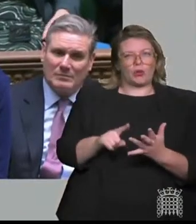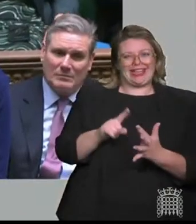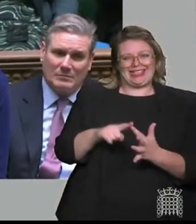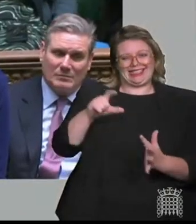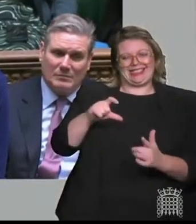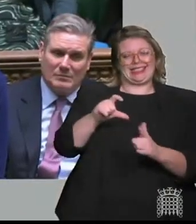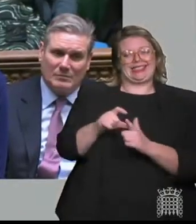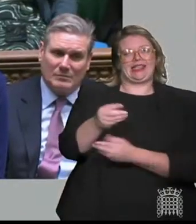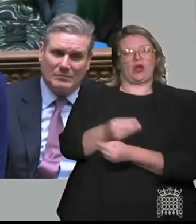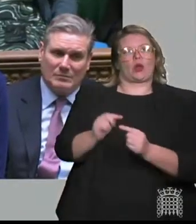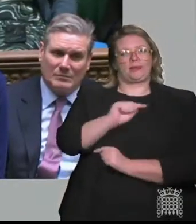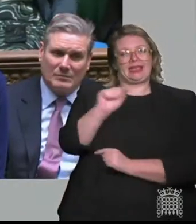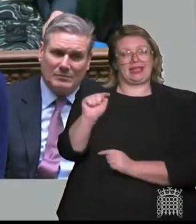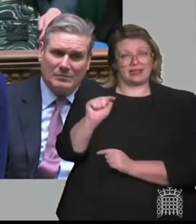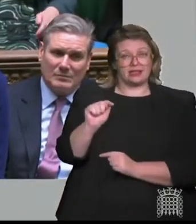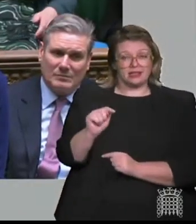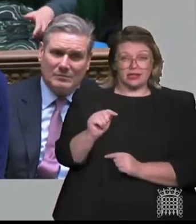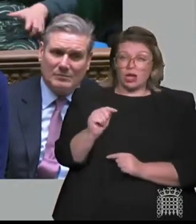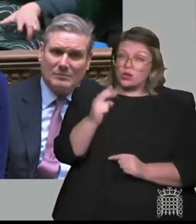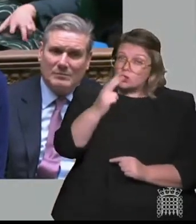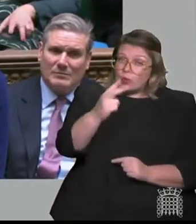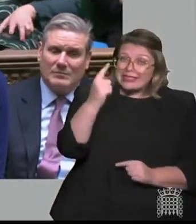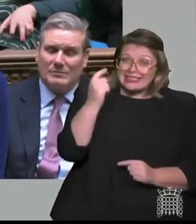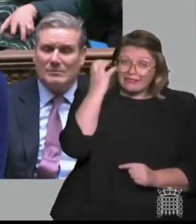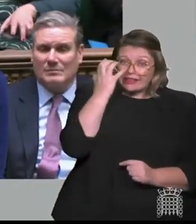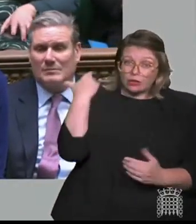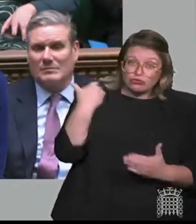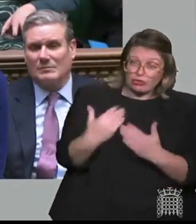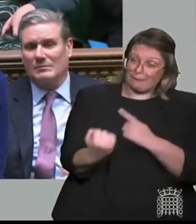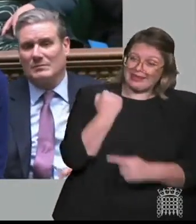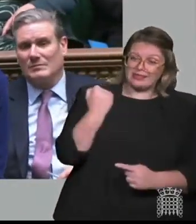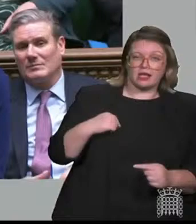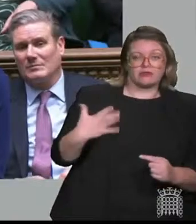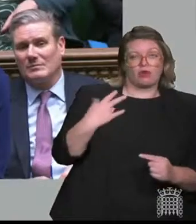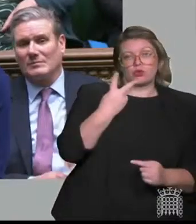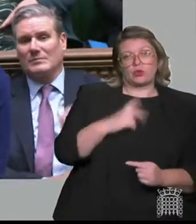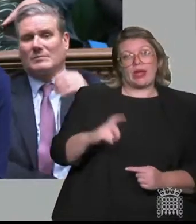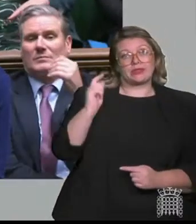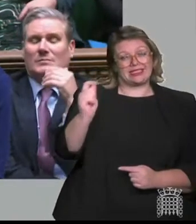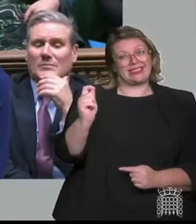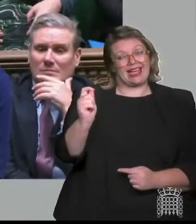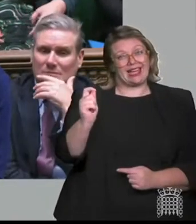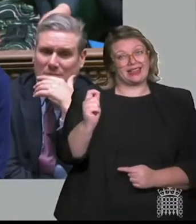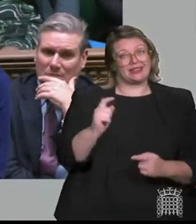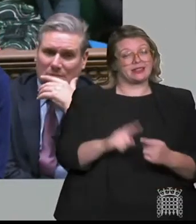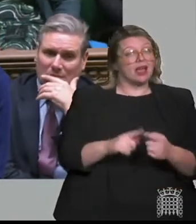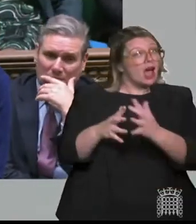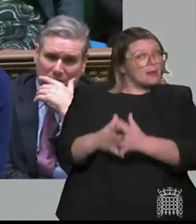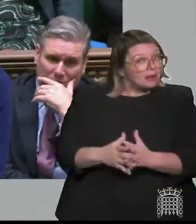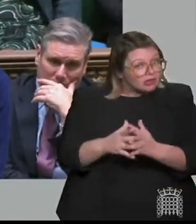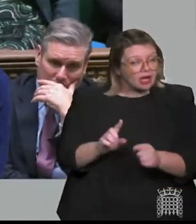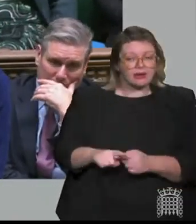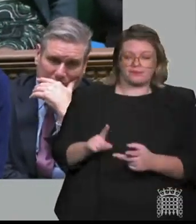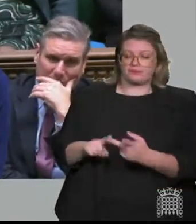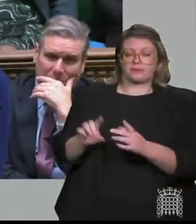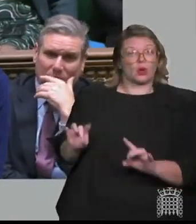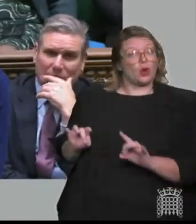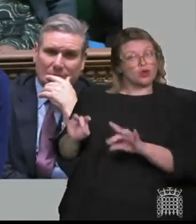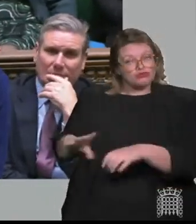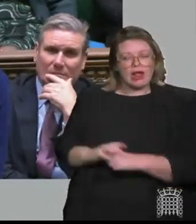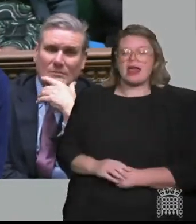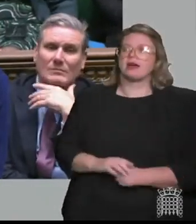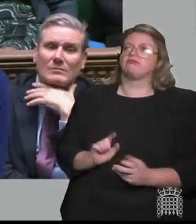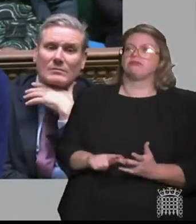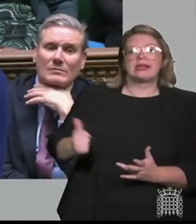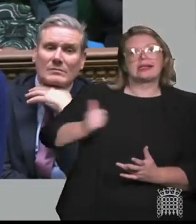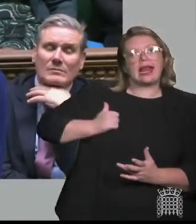economies that have grown faster than us in the 13 years since 2010, including the US, Australia,